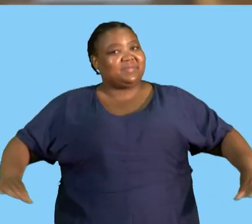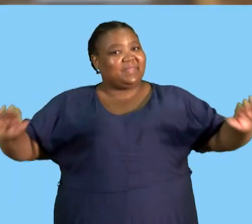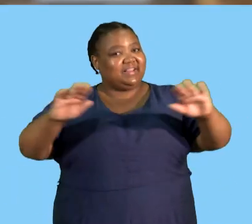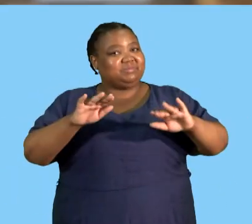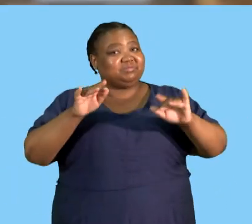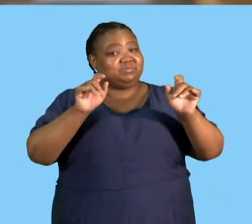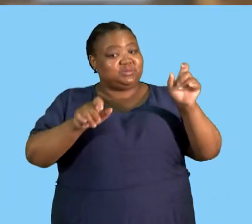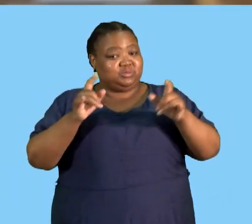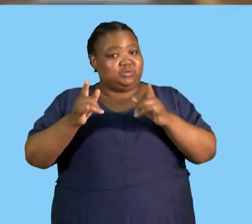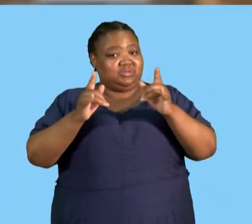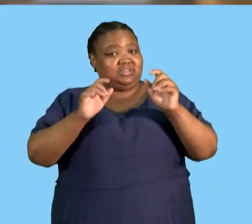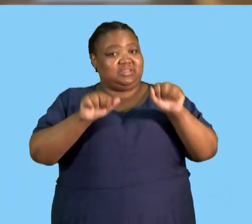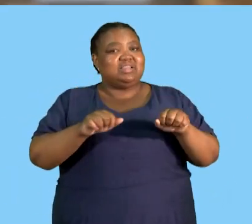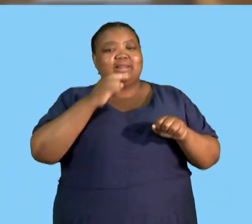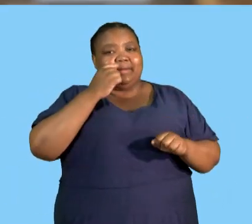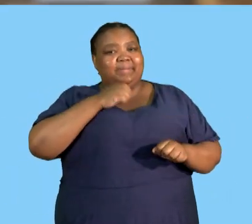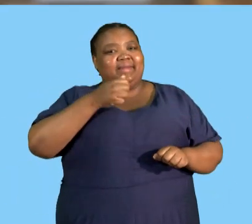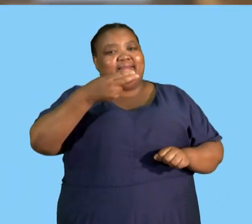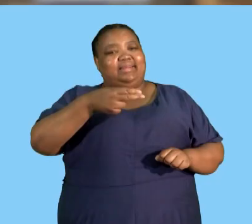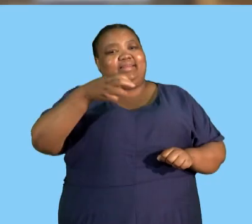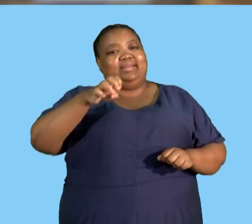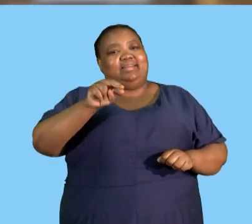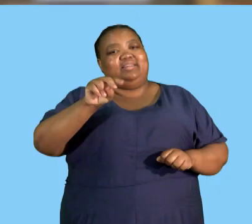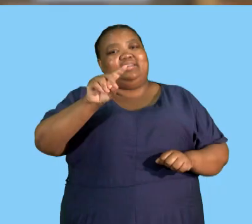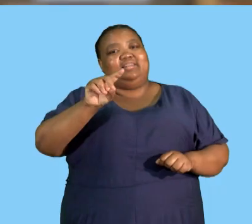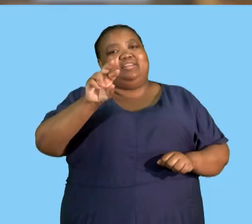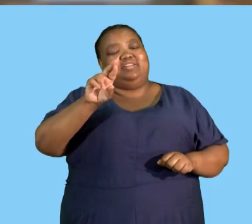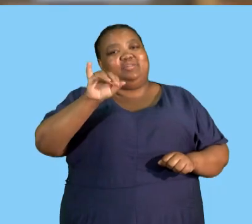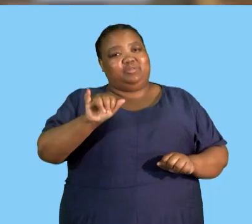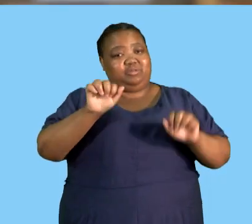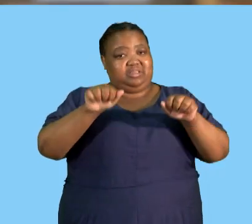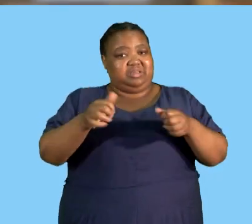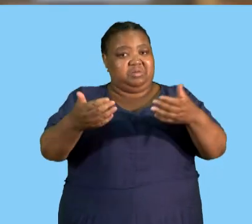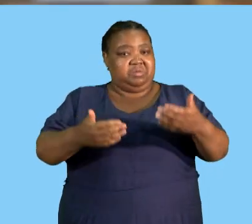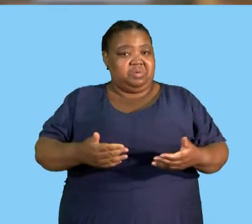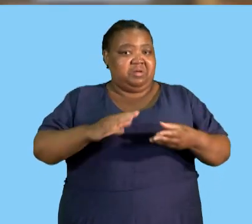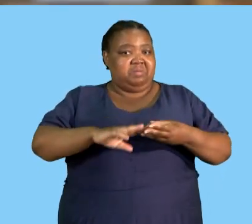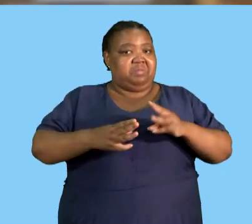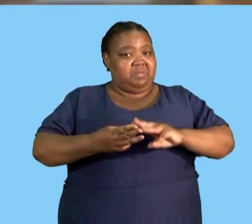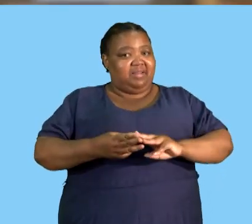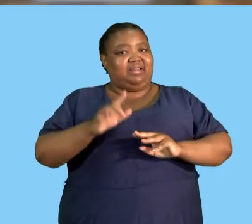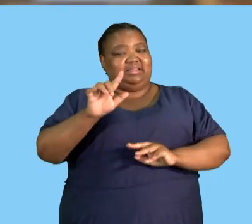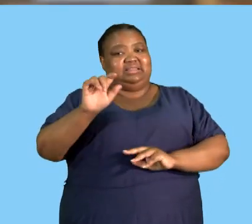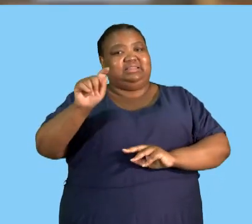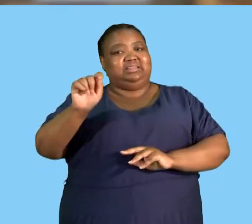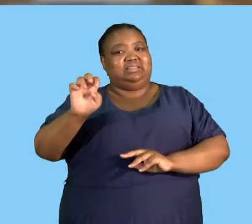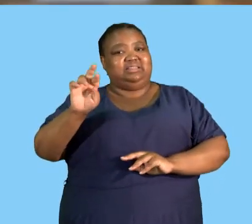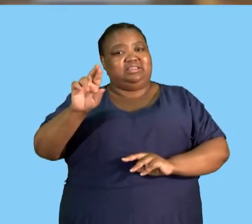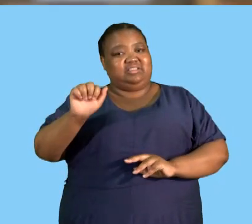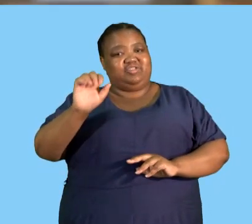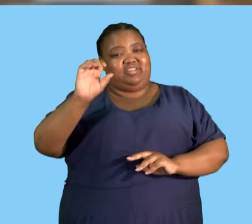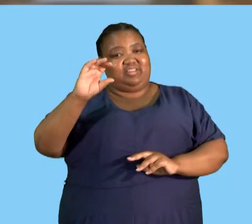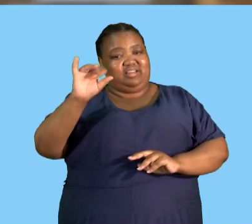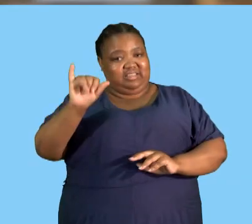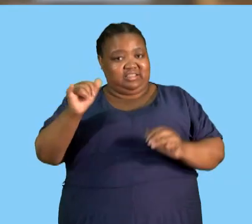day to all our viewers out there. My name is Heinrich Nietling and welcome to Mathematical Literacy. In today's lesson, we will focus on